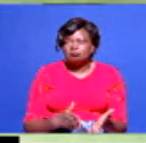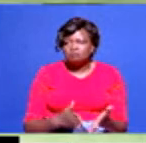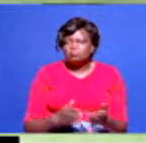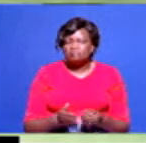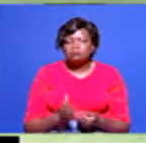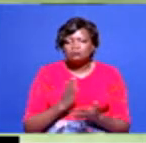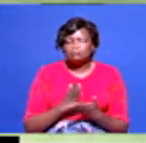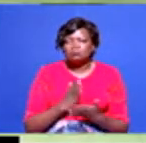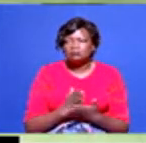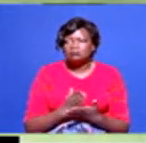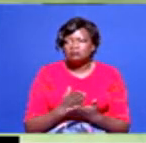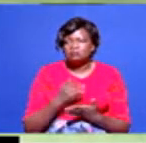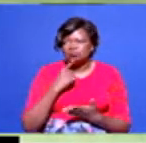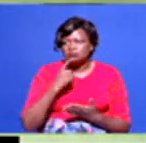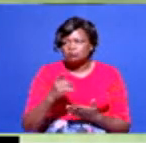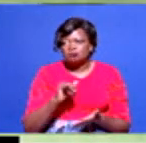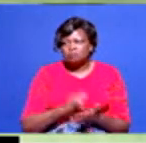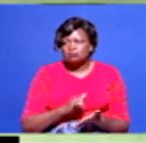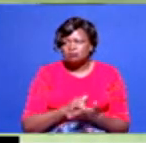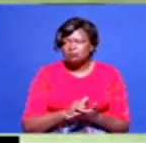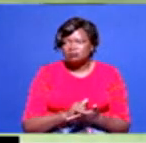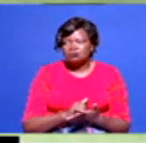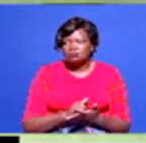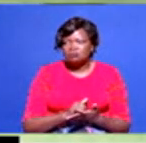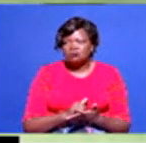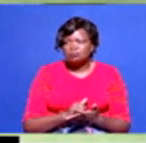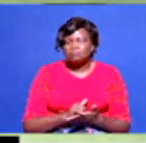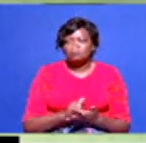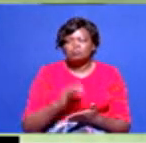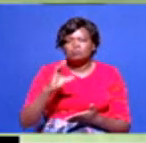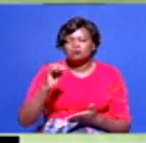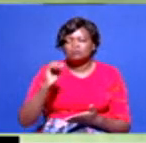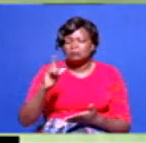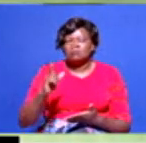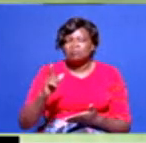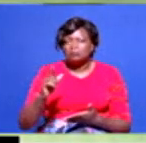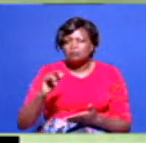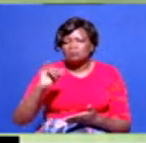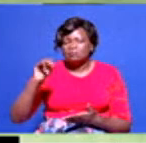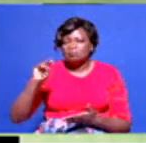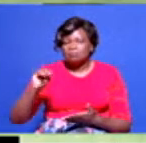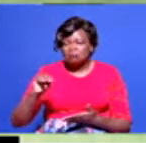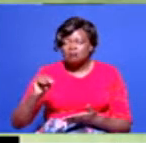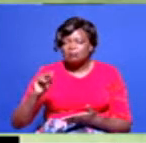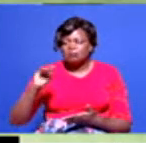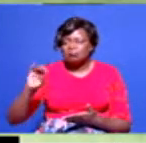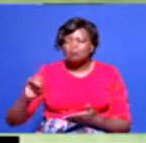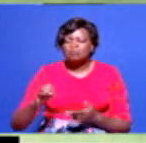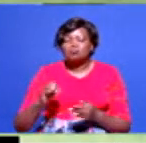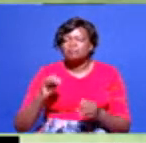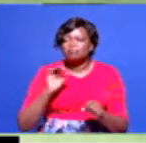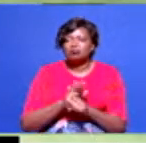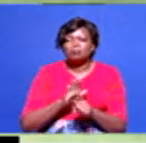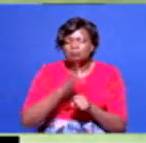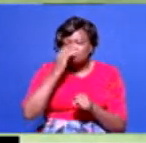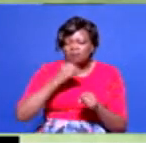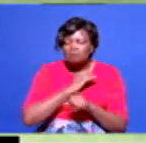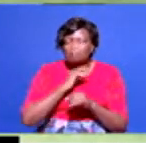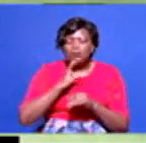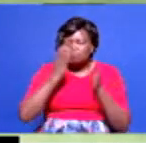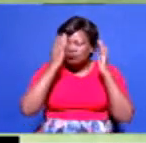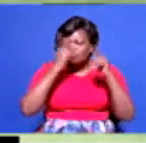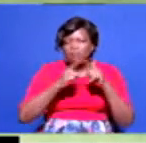single out especially our dear Cardinal John Jue, many of the Catholic bishops, but he also had great relations with